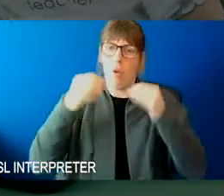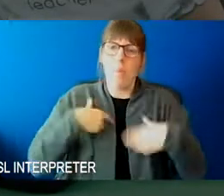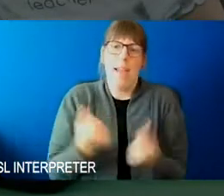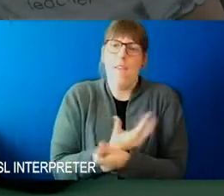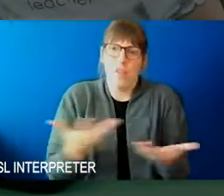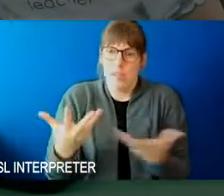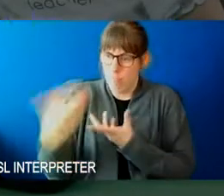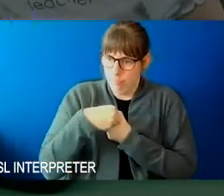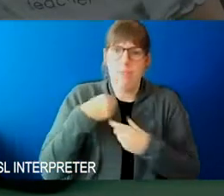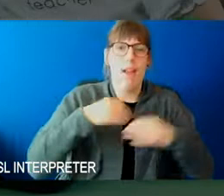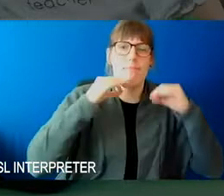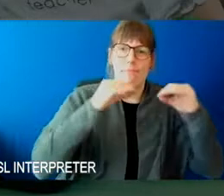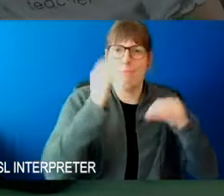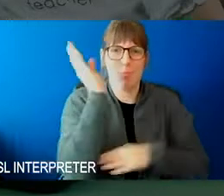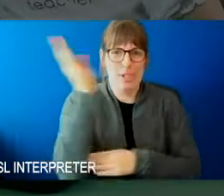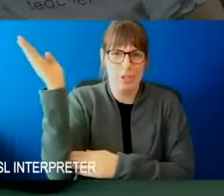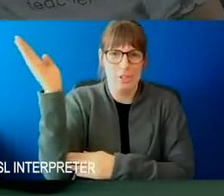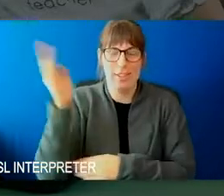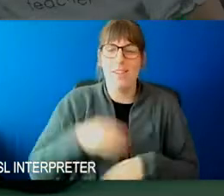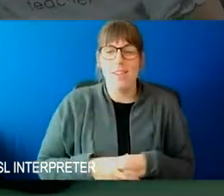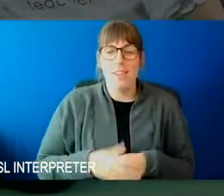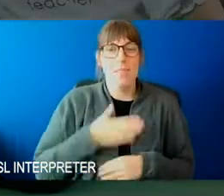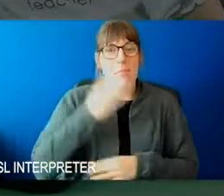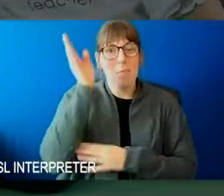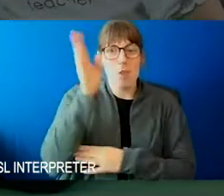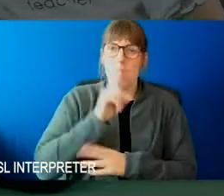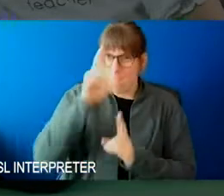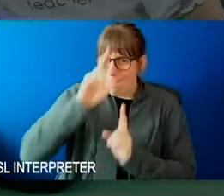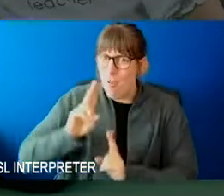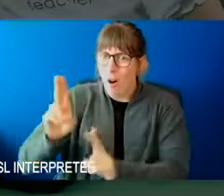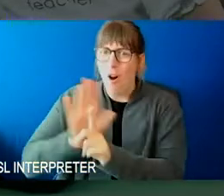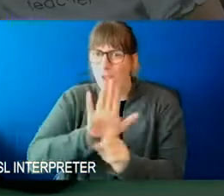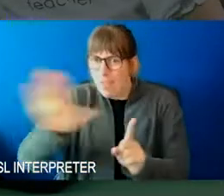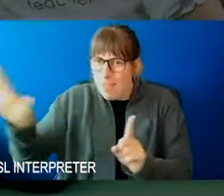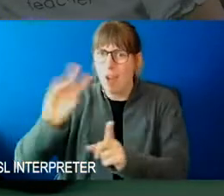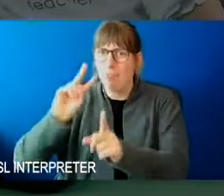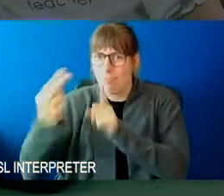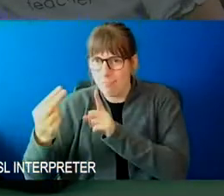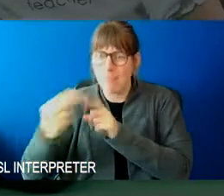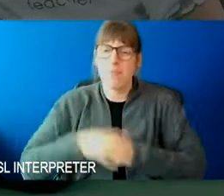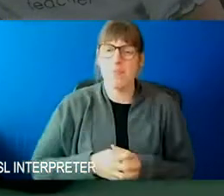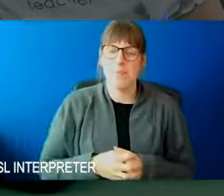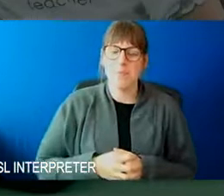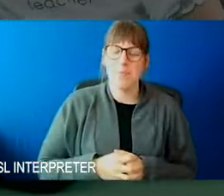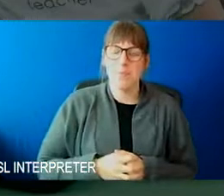I'm expressing in this presentation. The presentation is in honor of their incredible